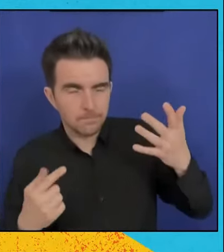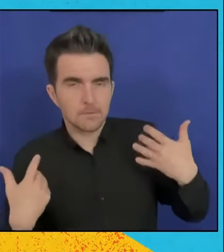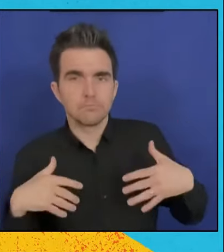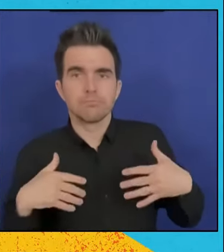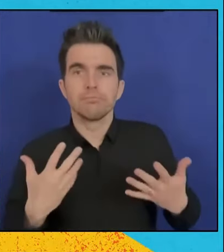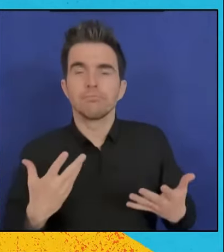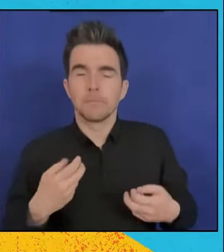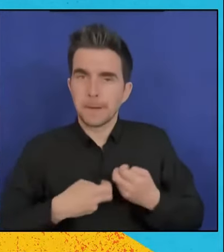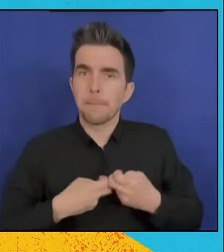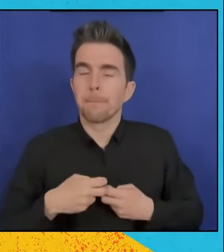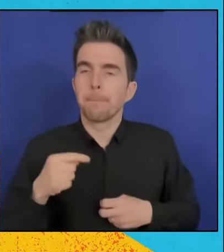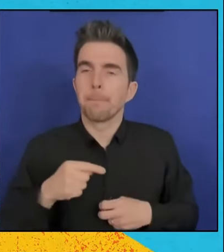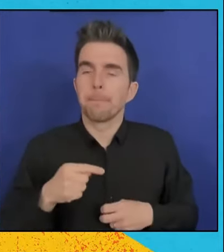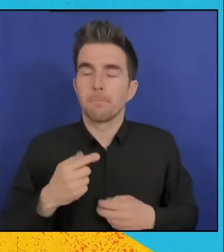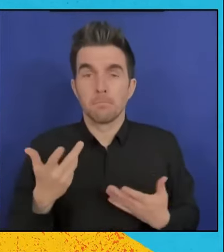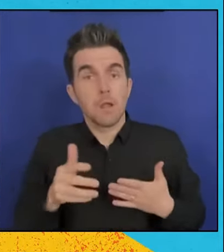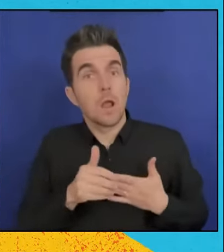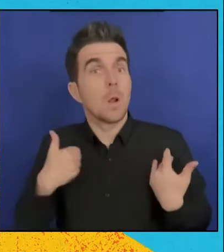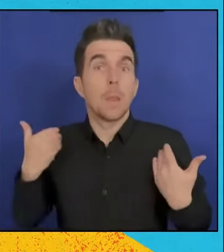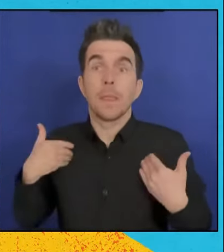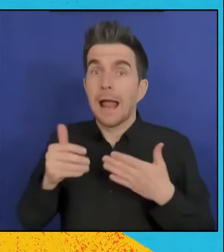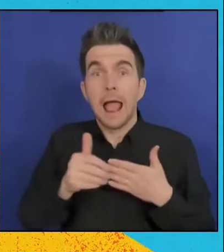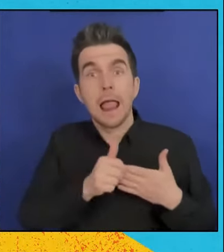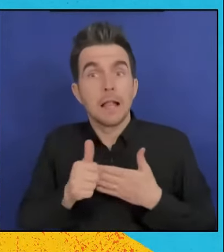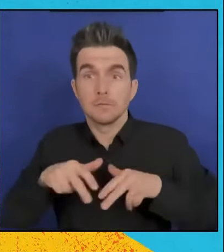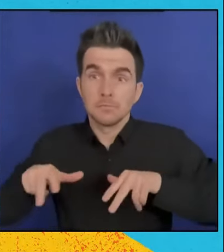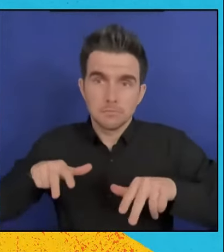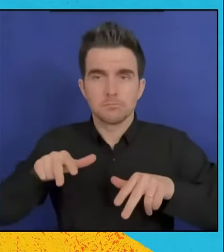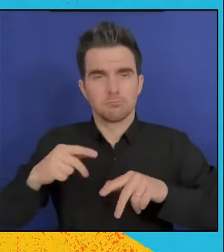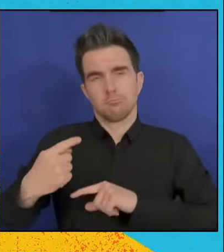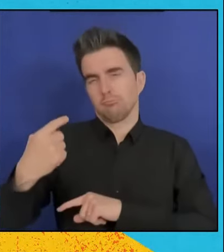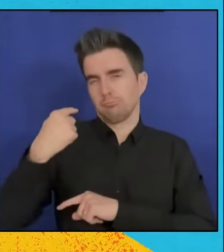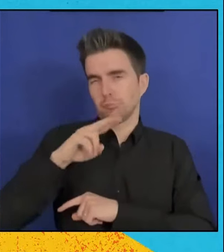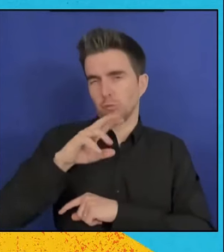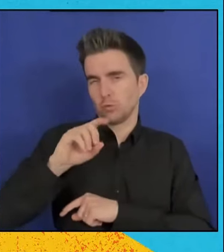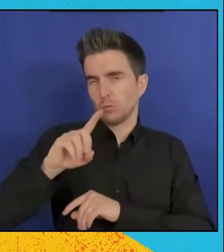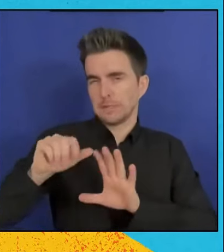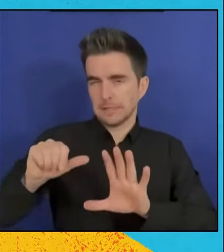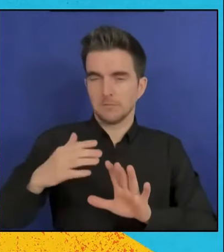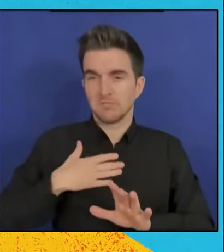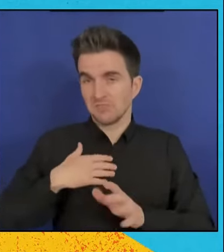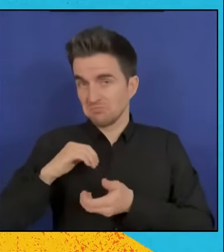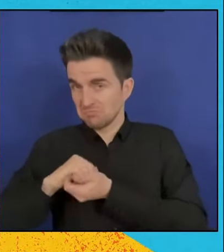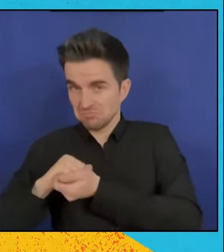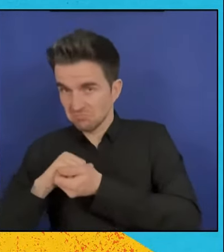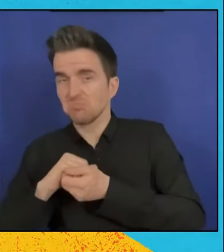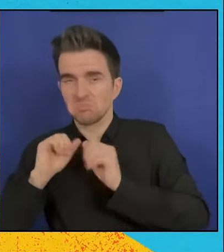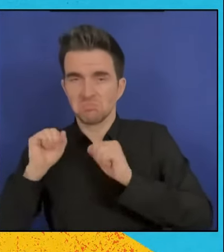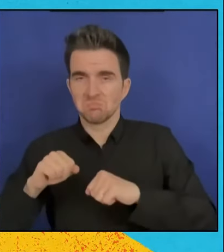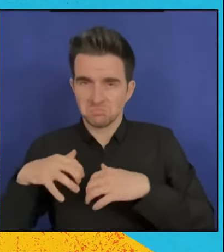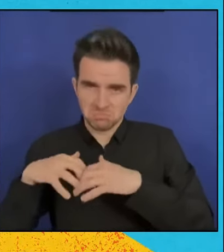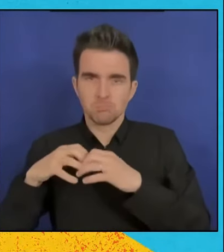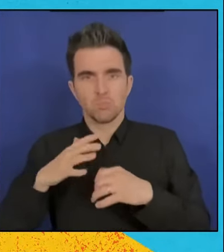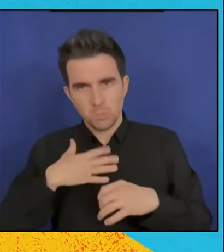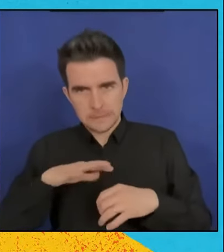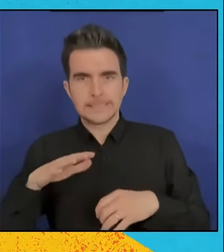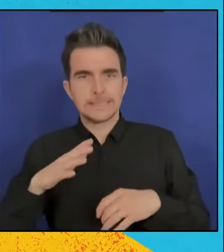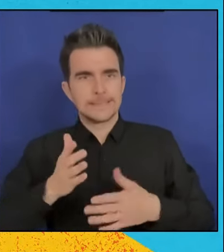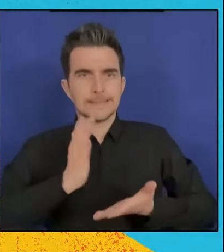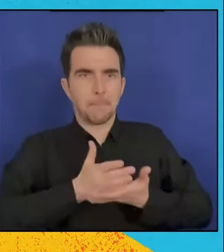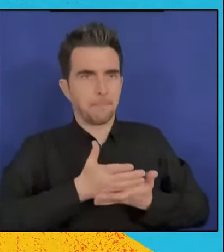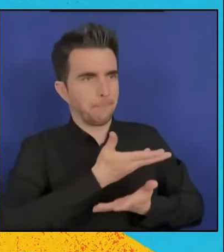first one of these responses was to raise awareness into our community, try to capacity building youth people and making them